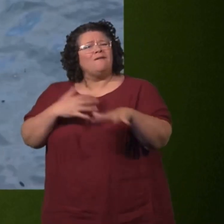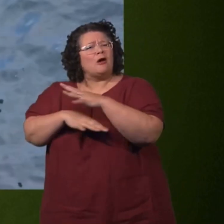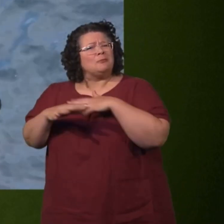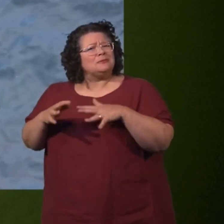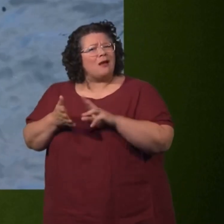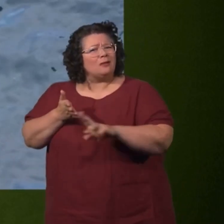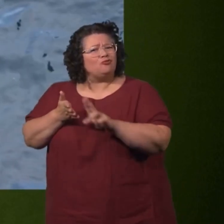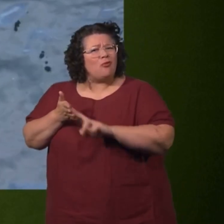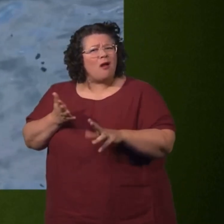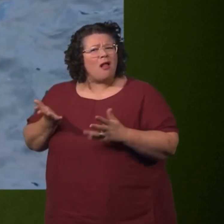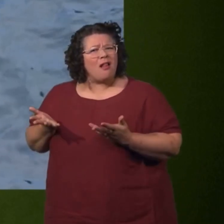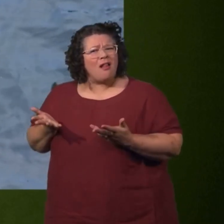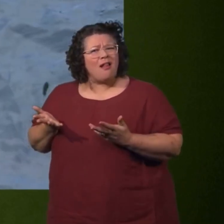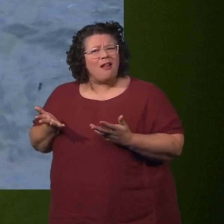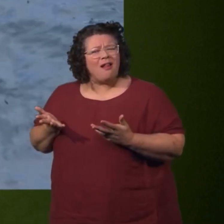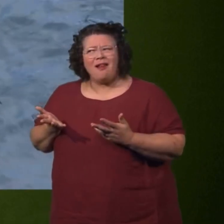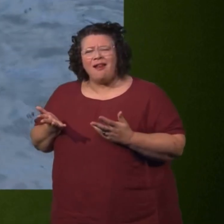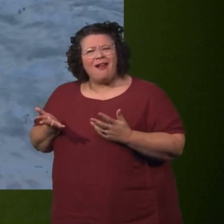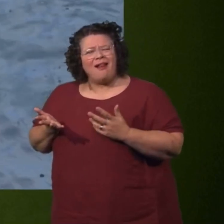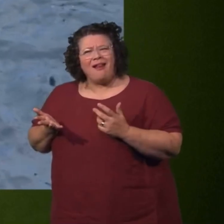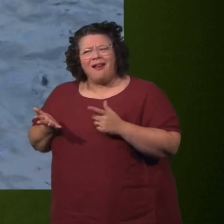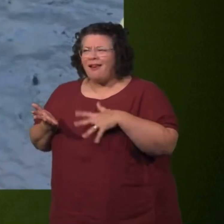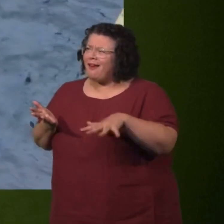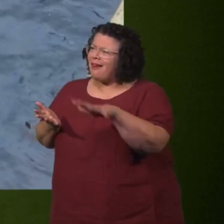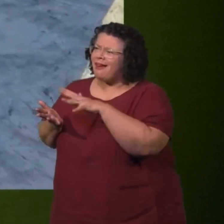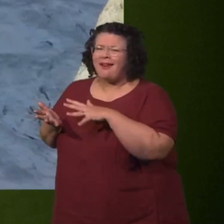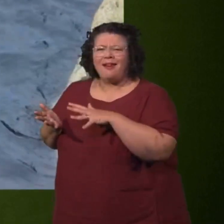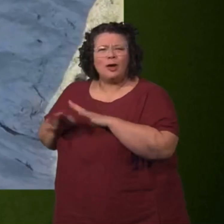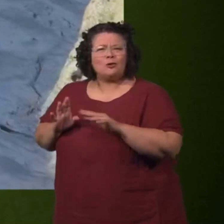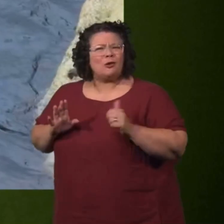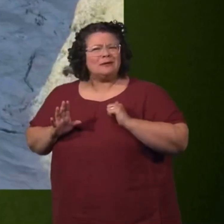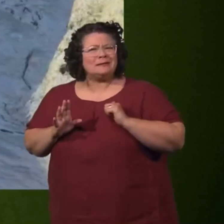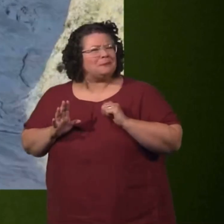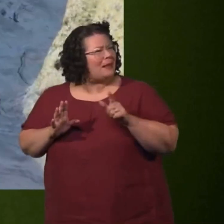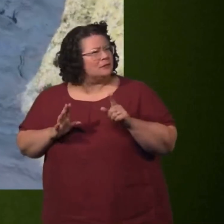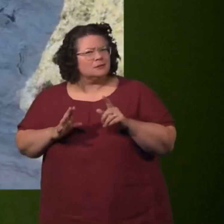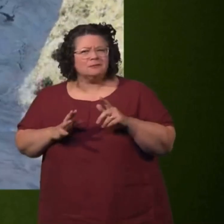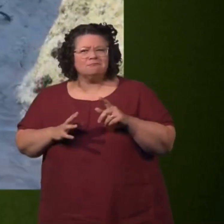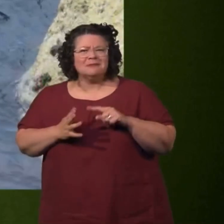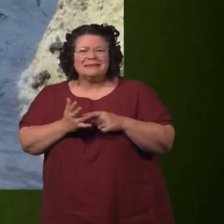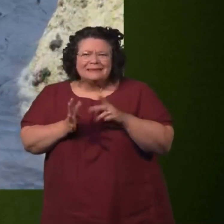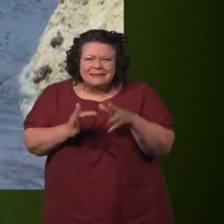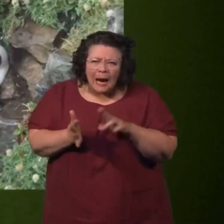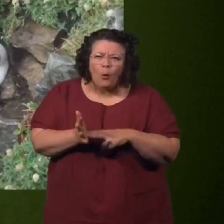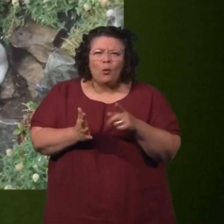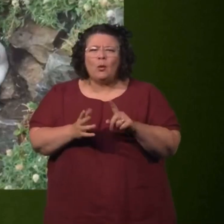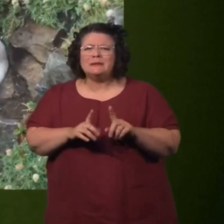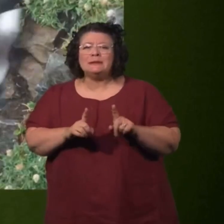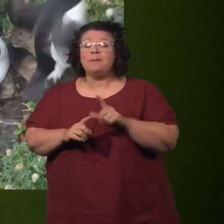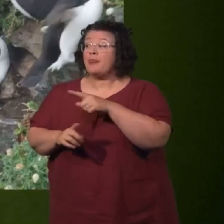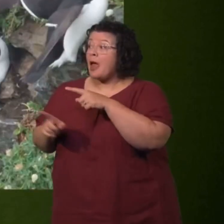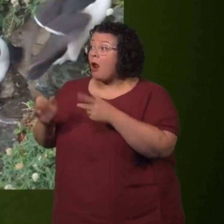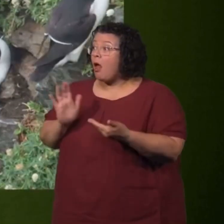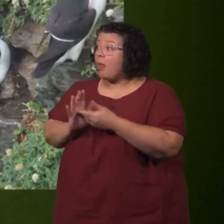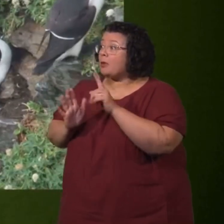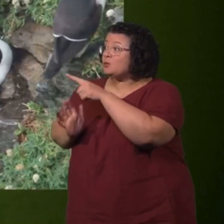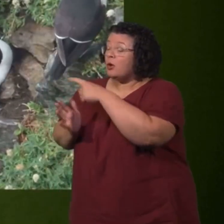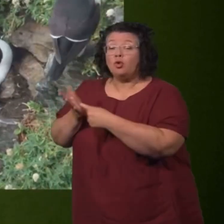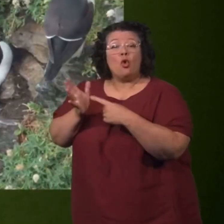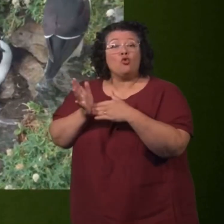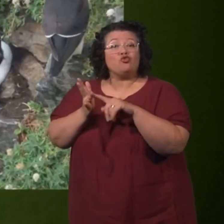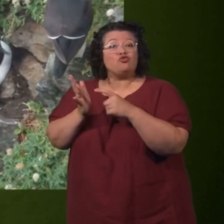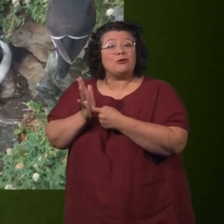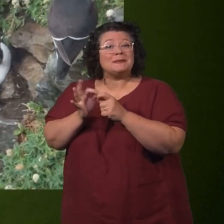to what we're used to seeing in towns and cities. And then the razorbills. Now, I would say for me, these are possibly my favorite over